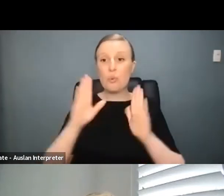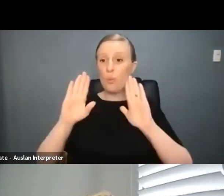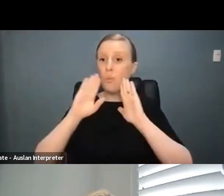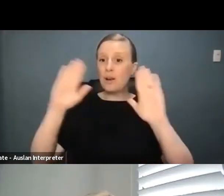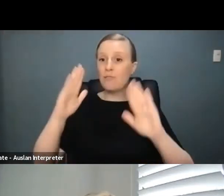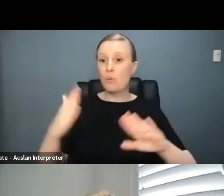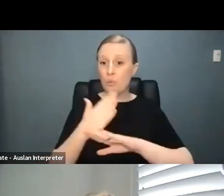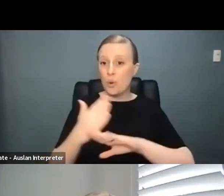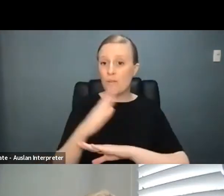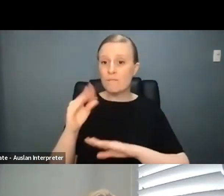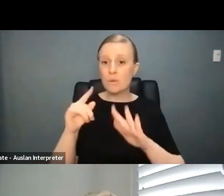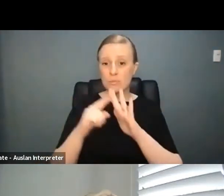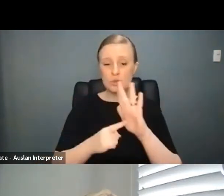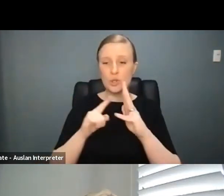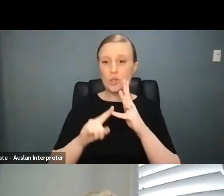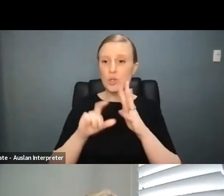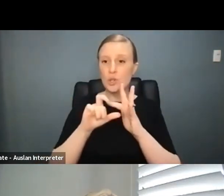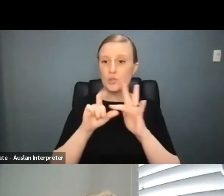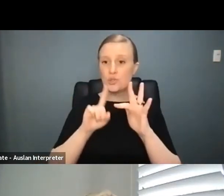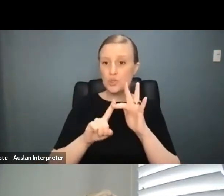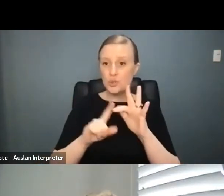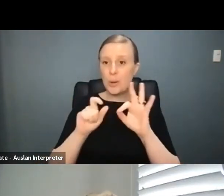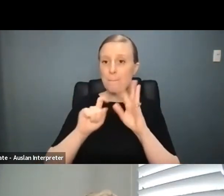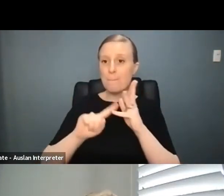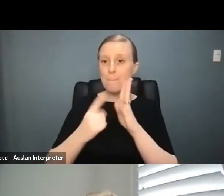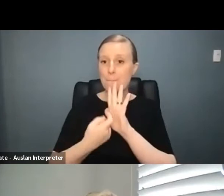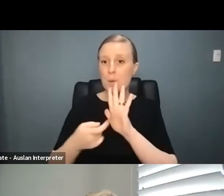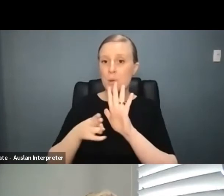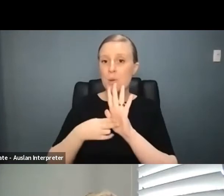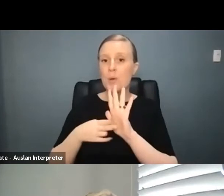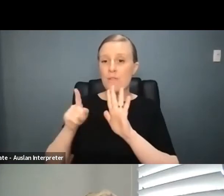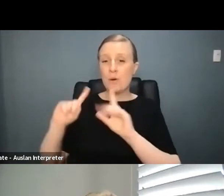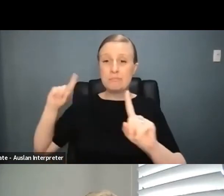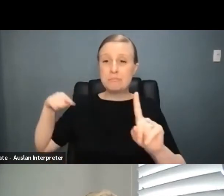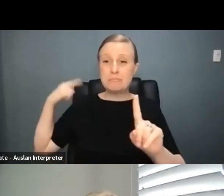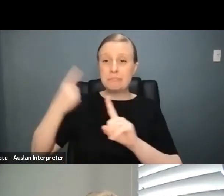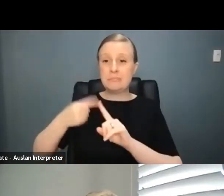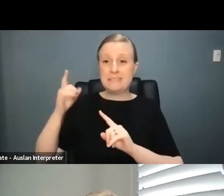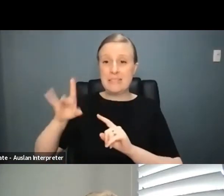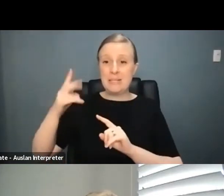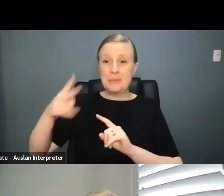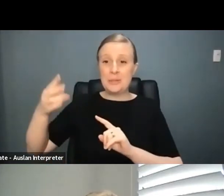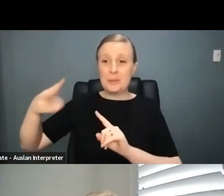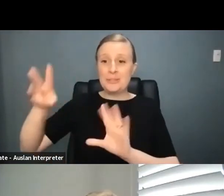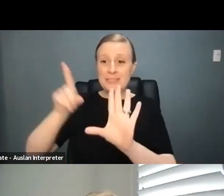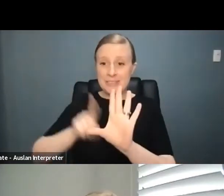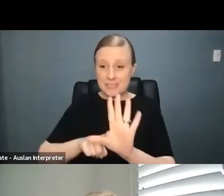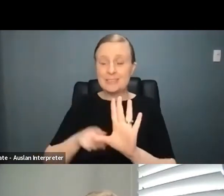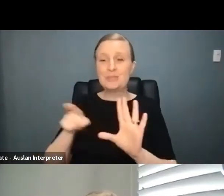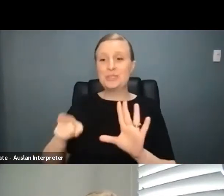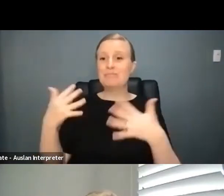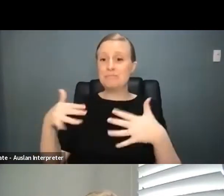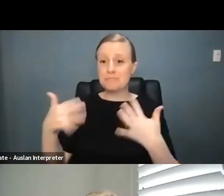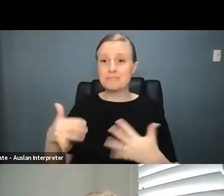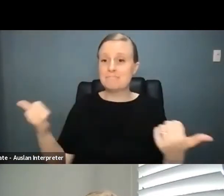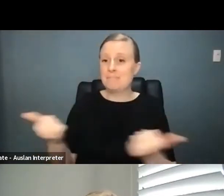Jude Byrne has done over the last, so many decades, and her forthright intelligence and resolve,